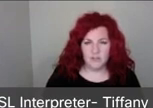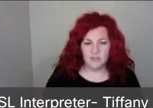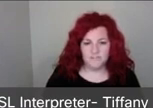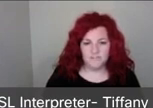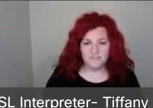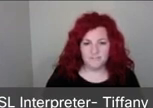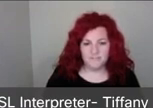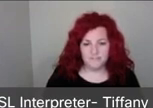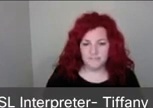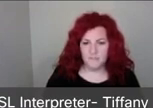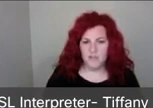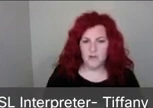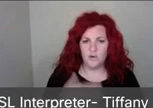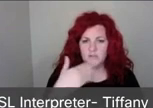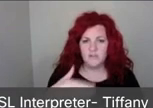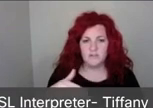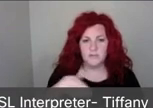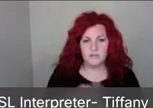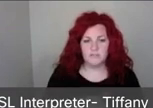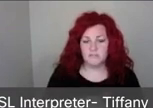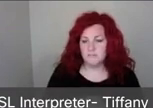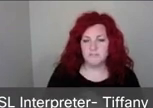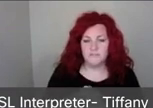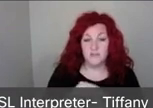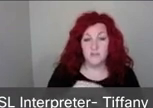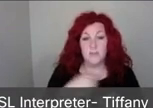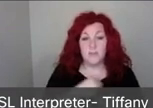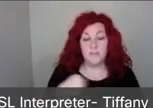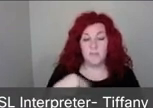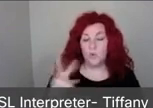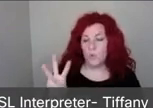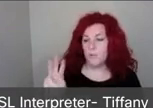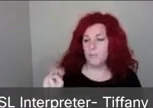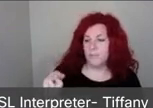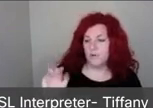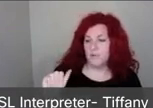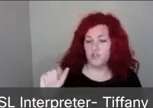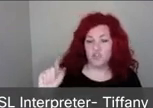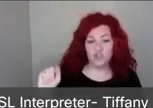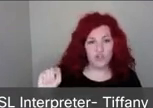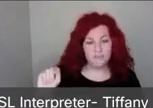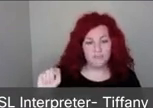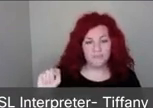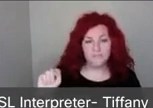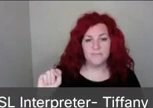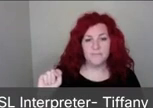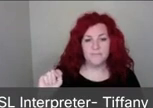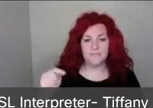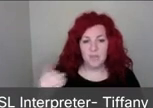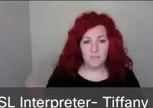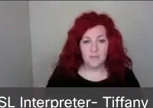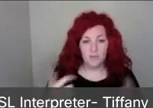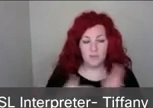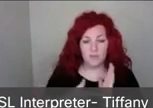Good evening. My name is Marianne Quintero. I am a member of the White Mountain Apache Tribe. I'm here in to